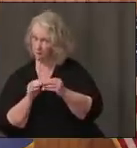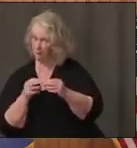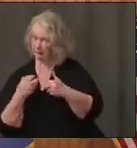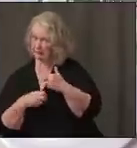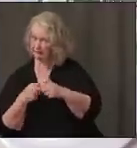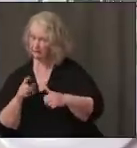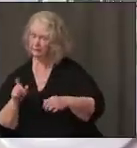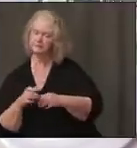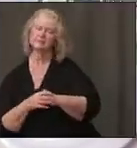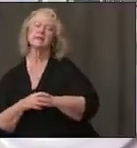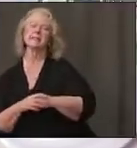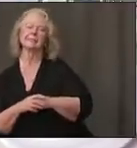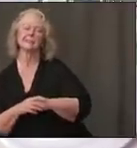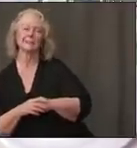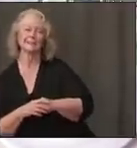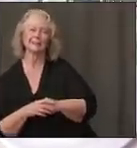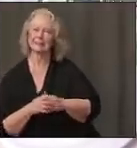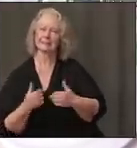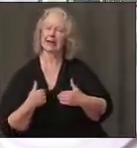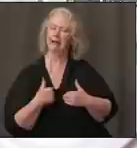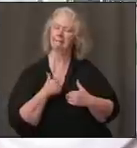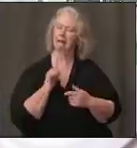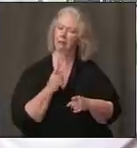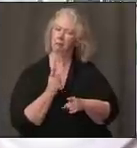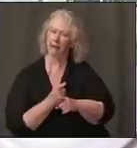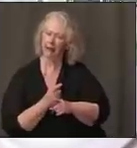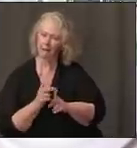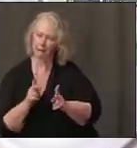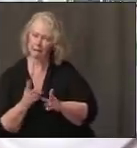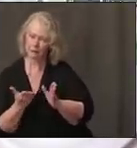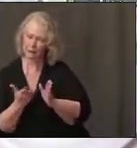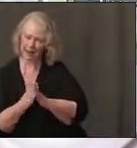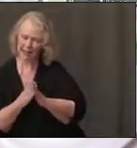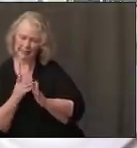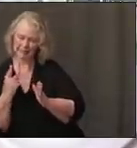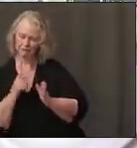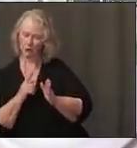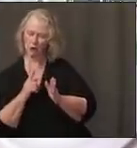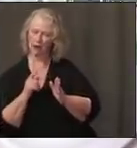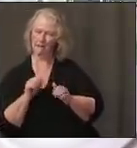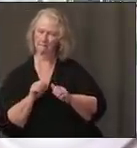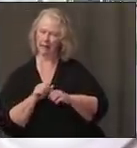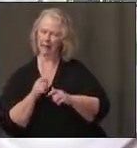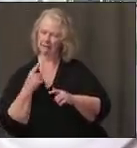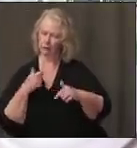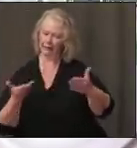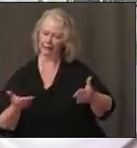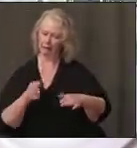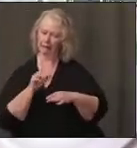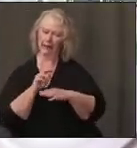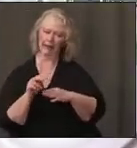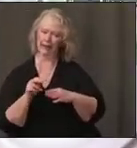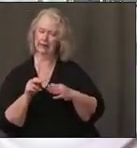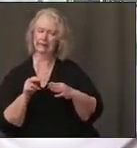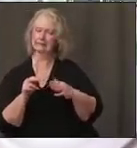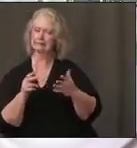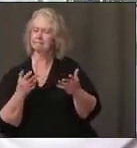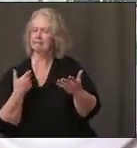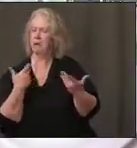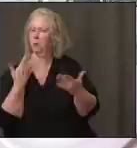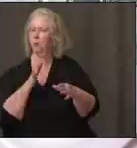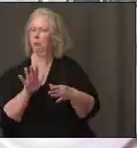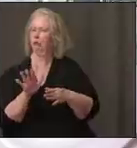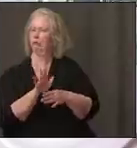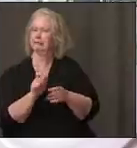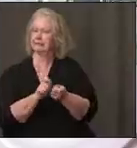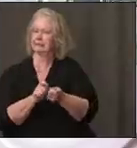you know, I'm not the right person to ask in terms of what the capacities are in the state right now with respect to the contact tracing. I don't know all the